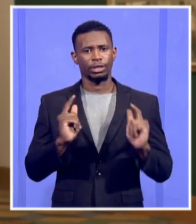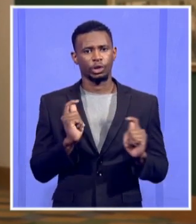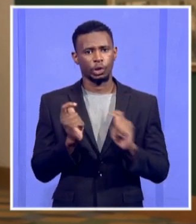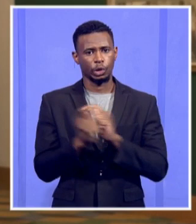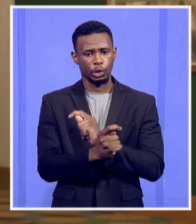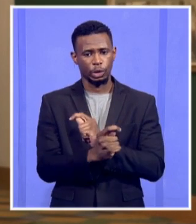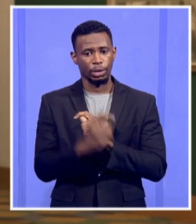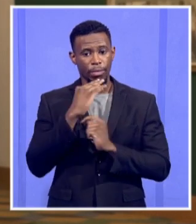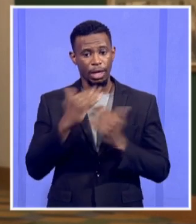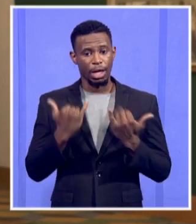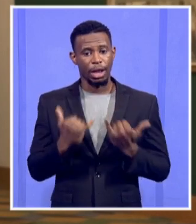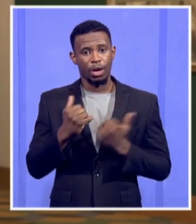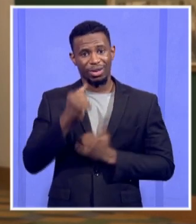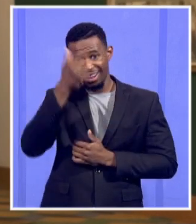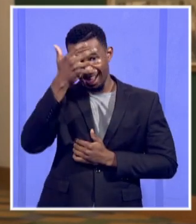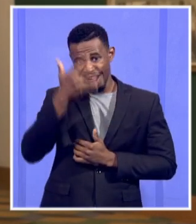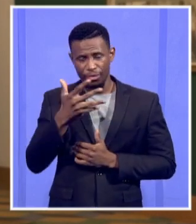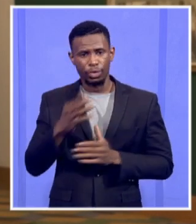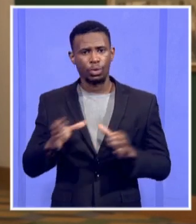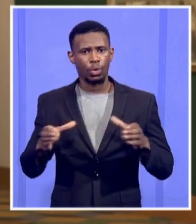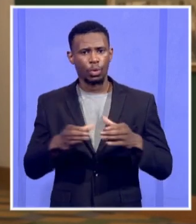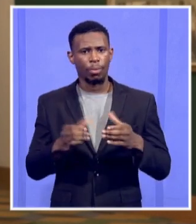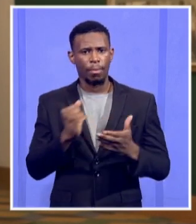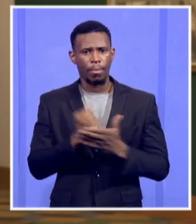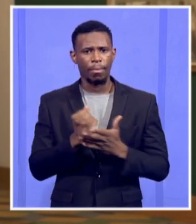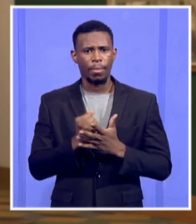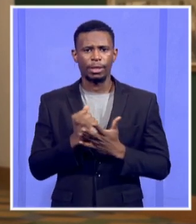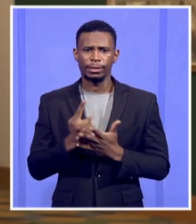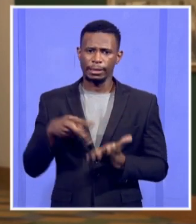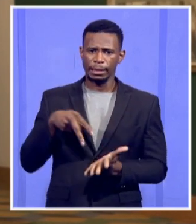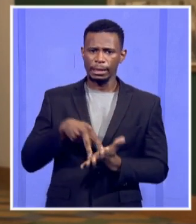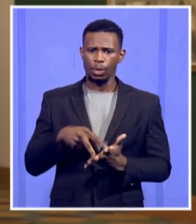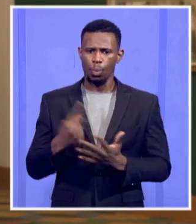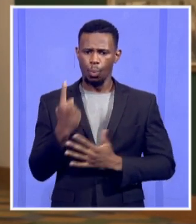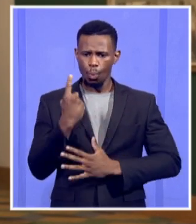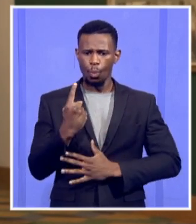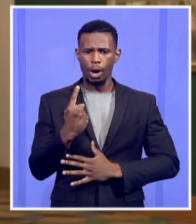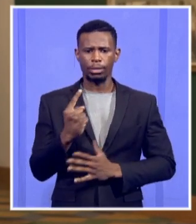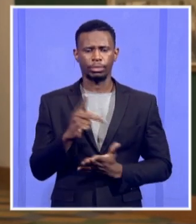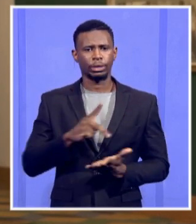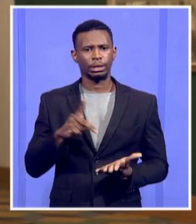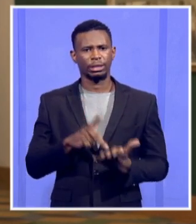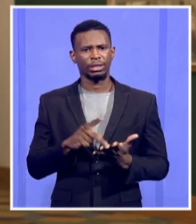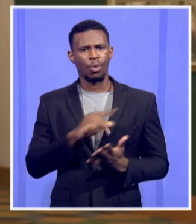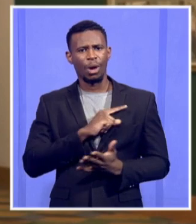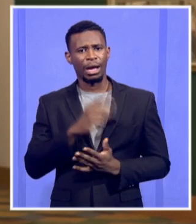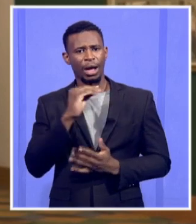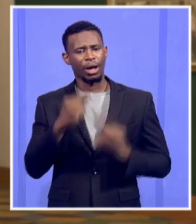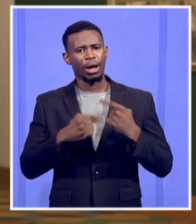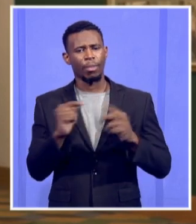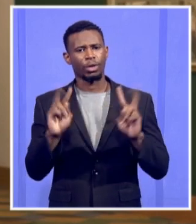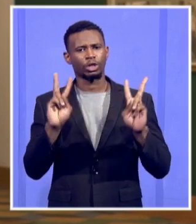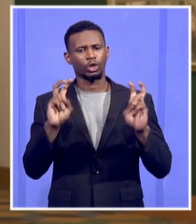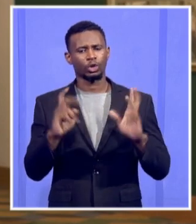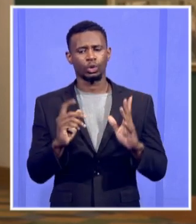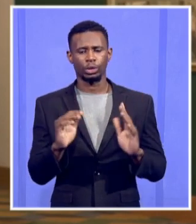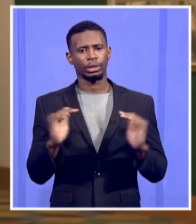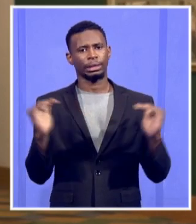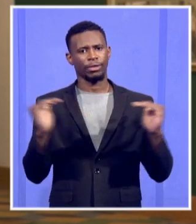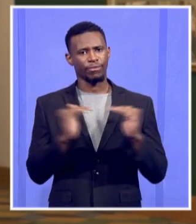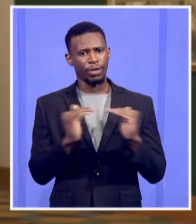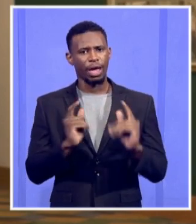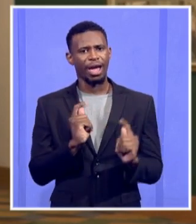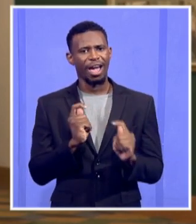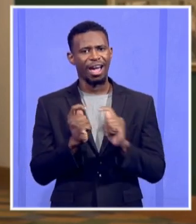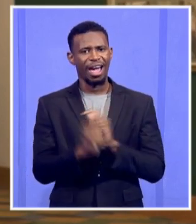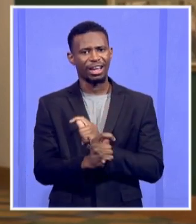one position in terms of what do they mean when they talk about just energy transition and what needs to be done. We